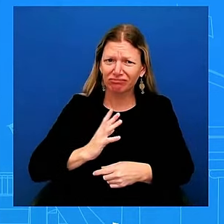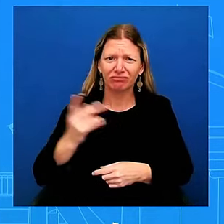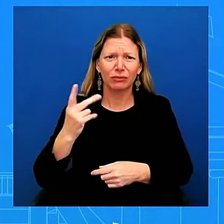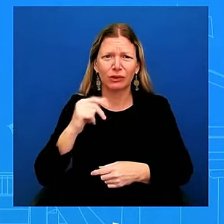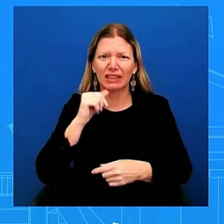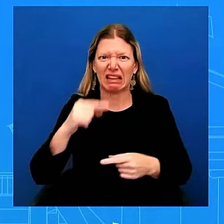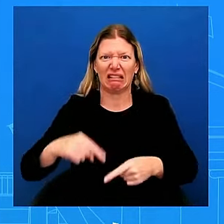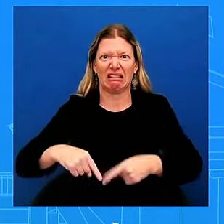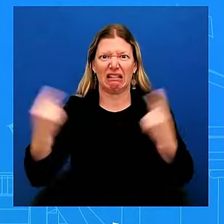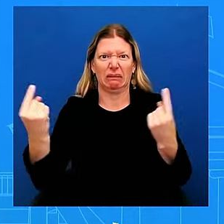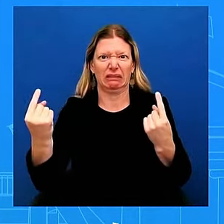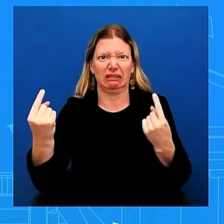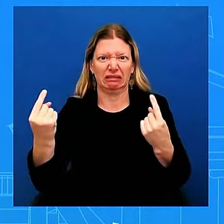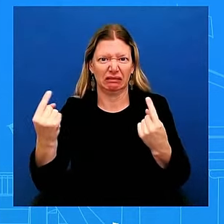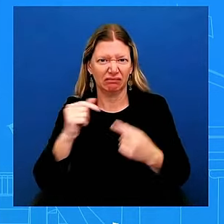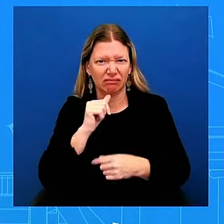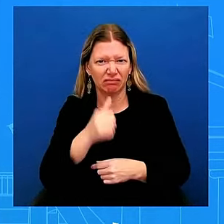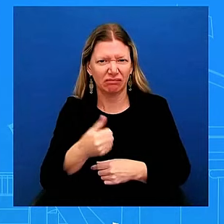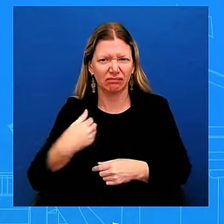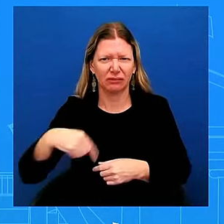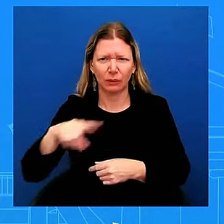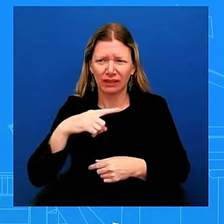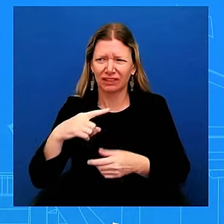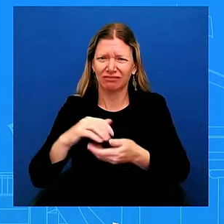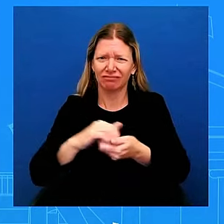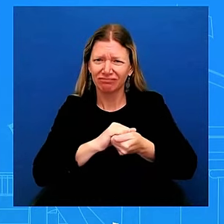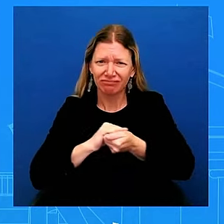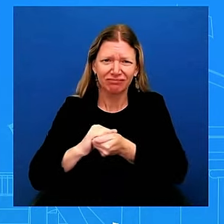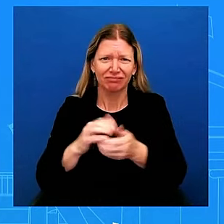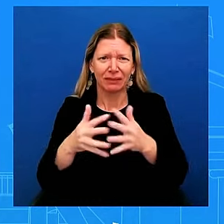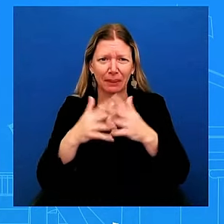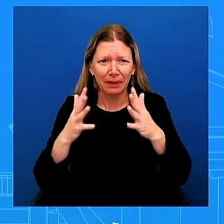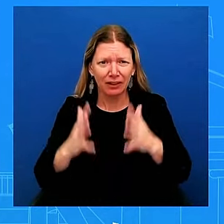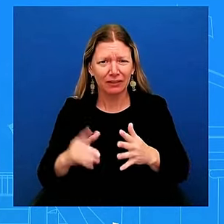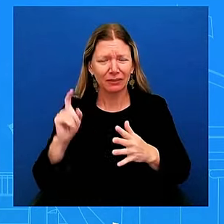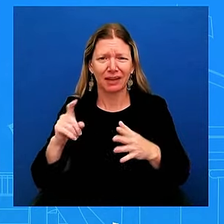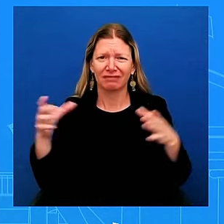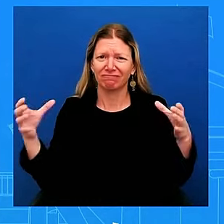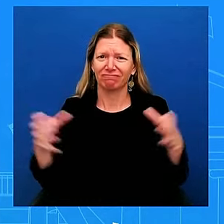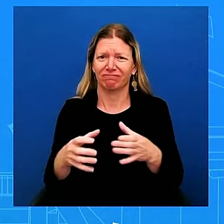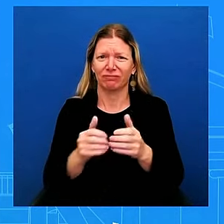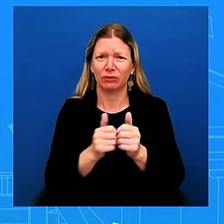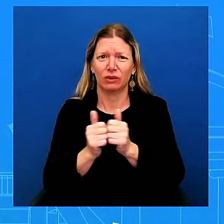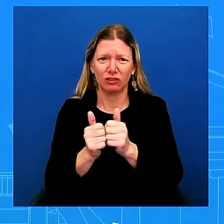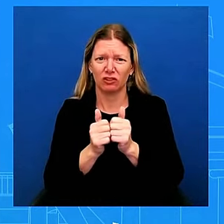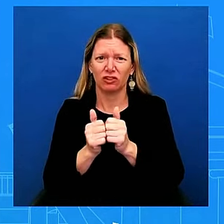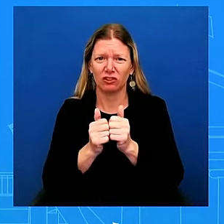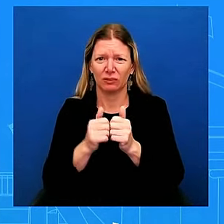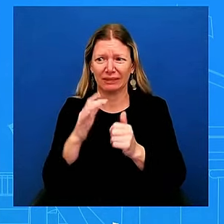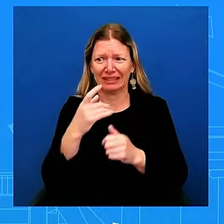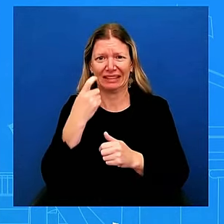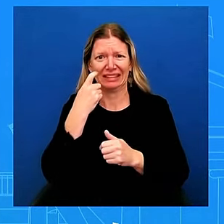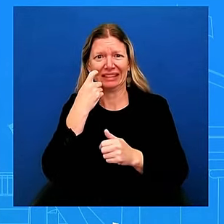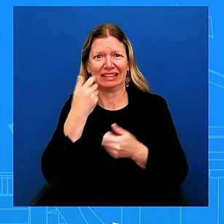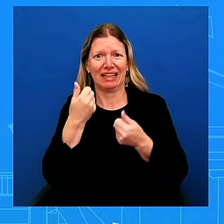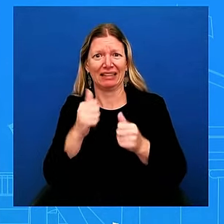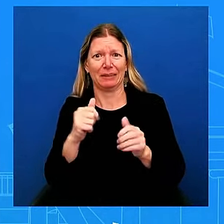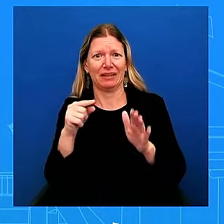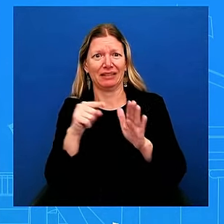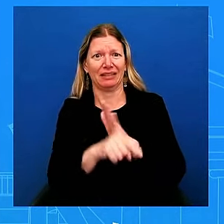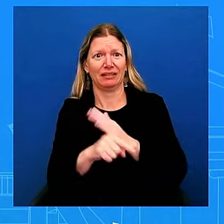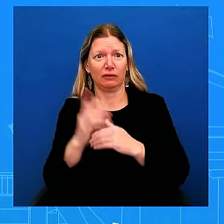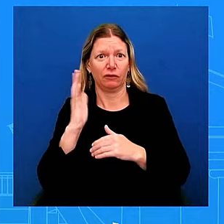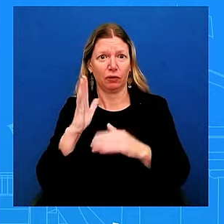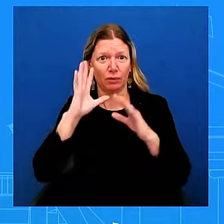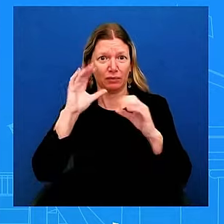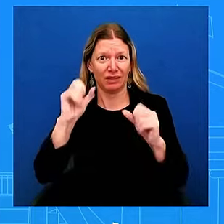wake of an attempted assassination on the former President of the United States. Over the past several days, the President has been